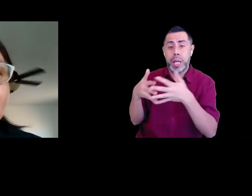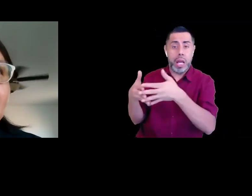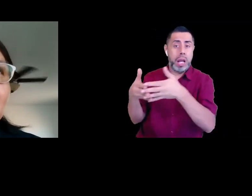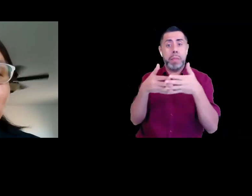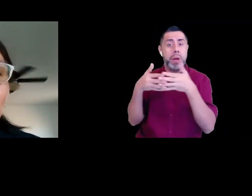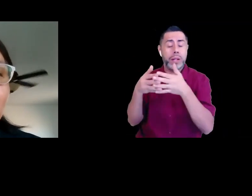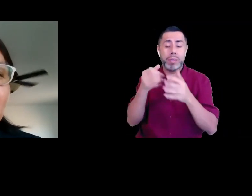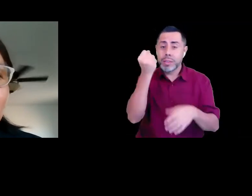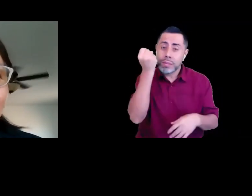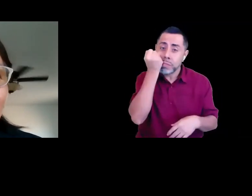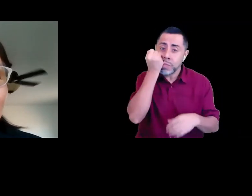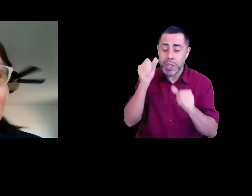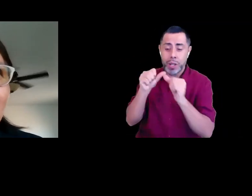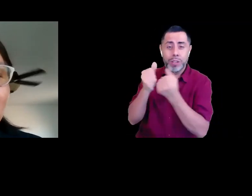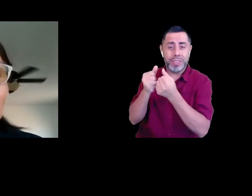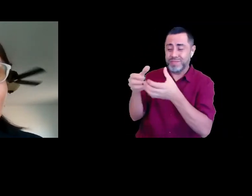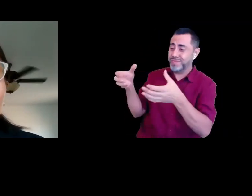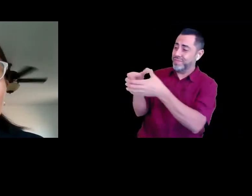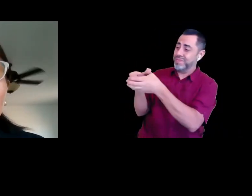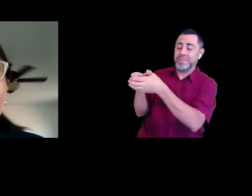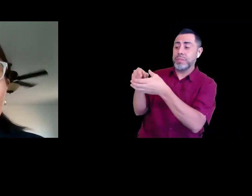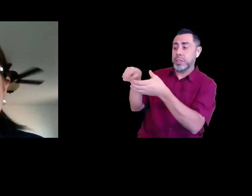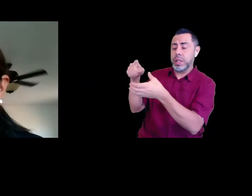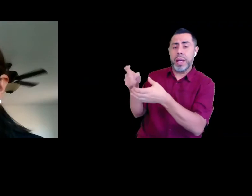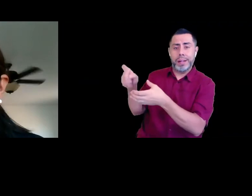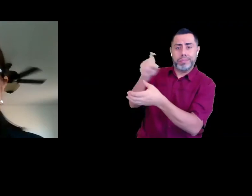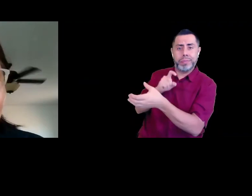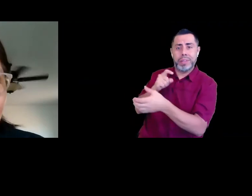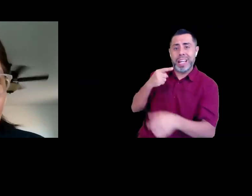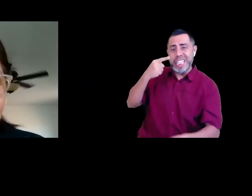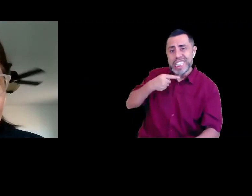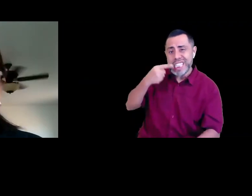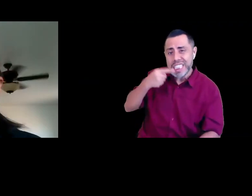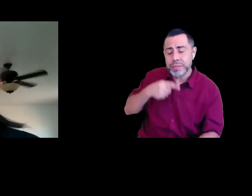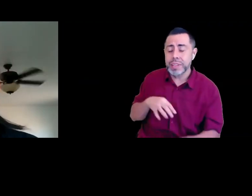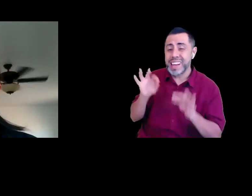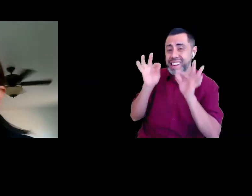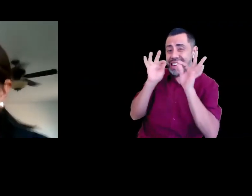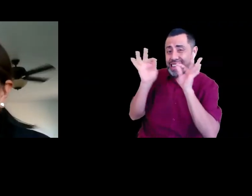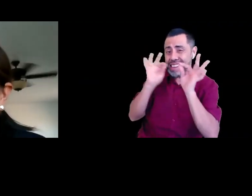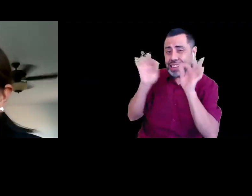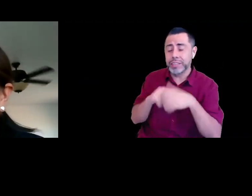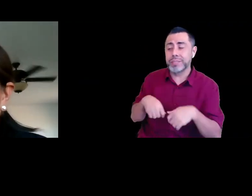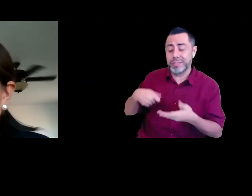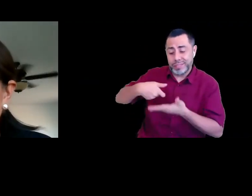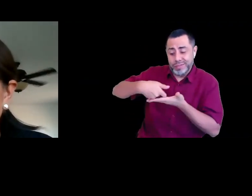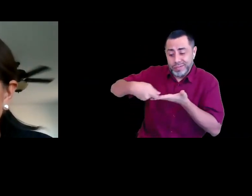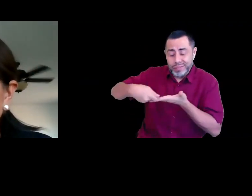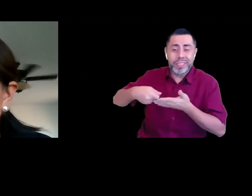floss and toothbrushes of various types. So I like them a lot. So